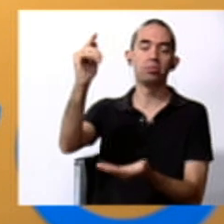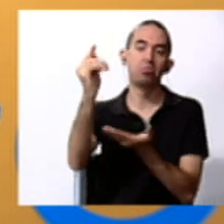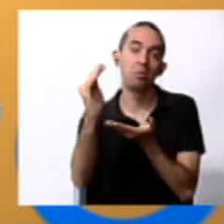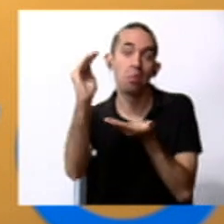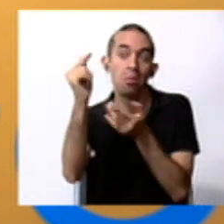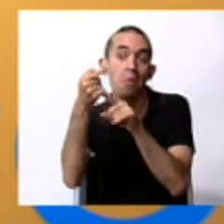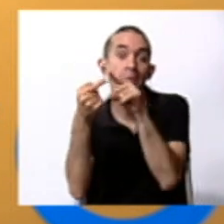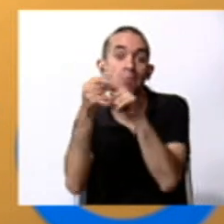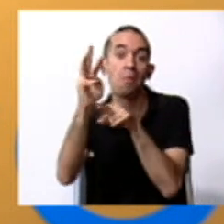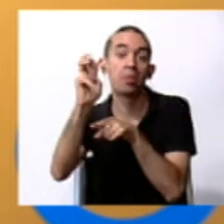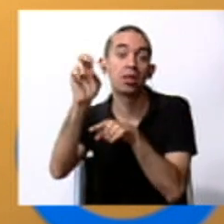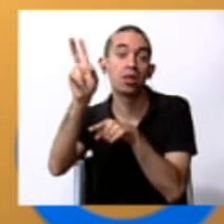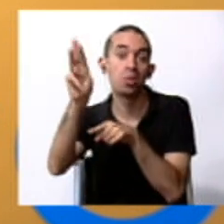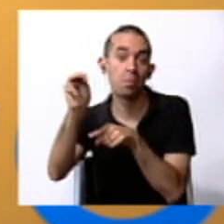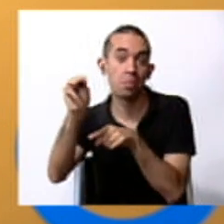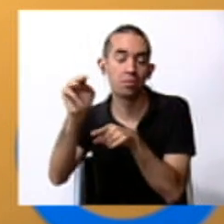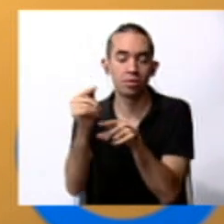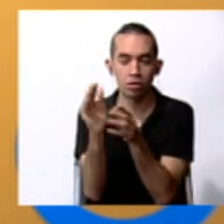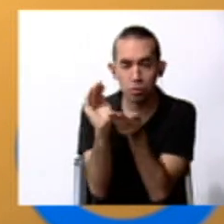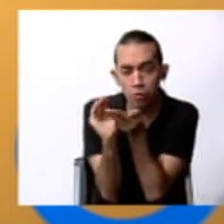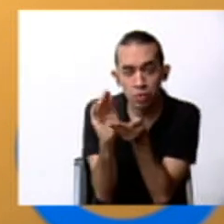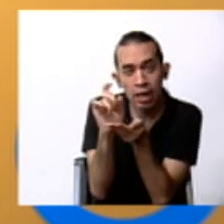medium-sized, or little?